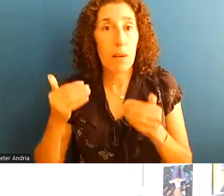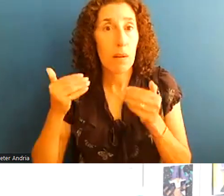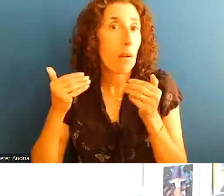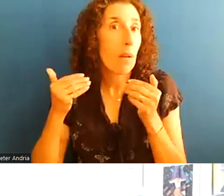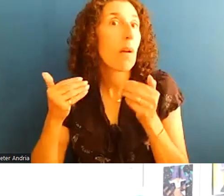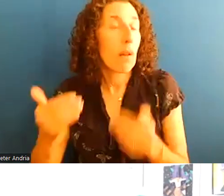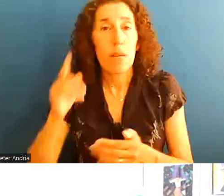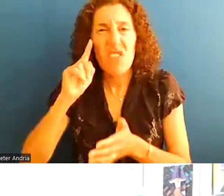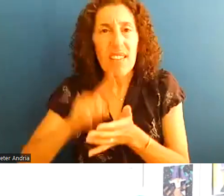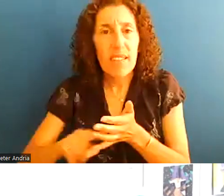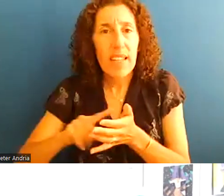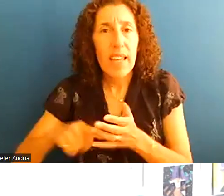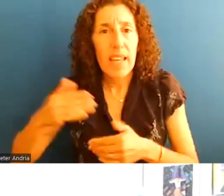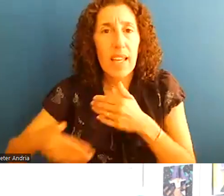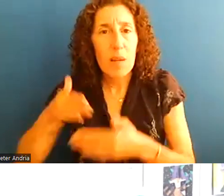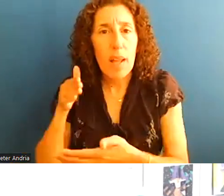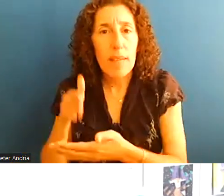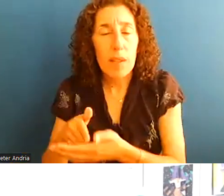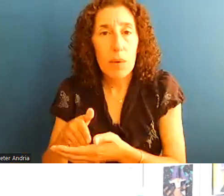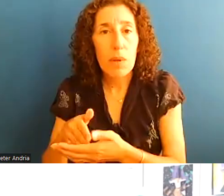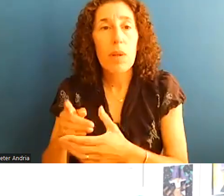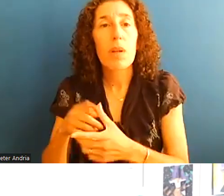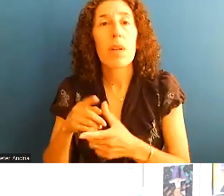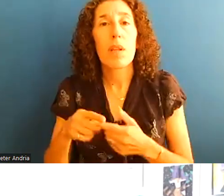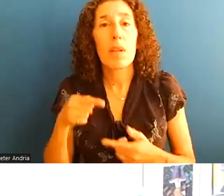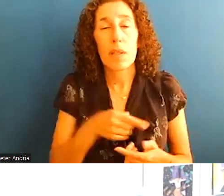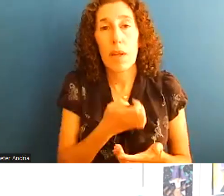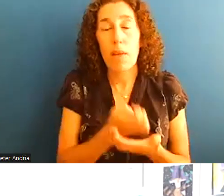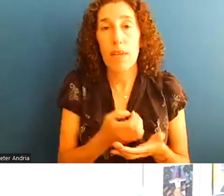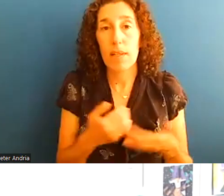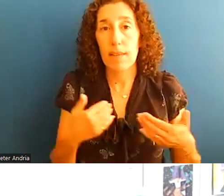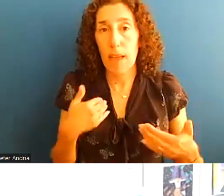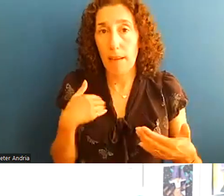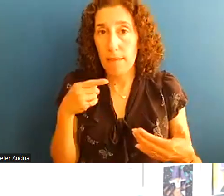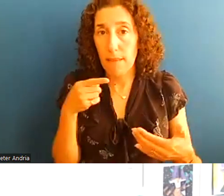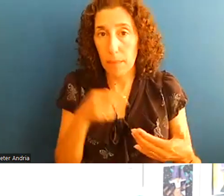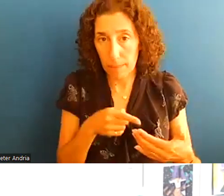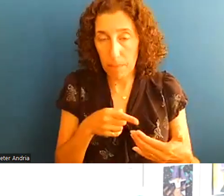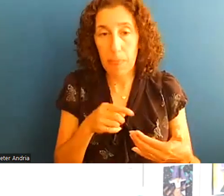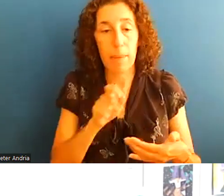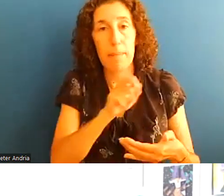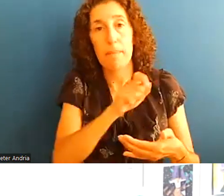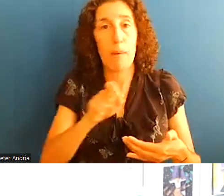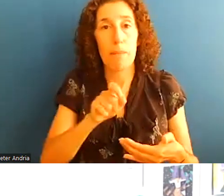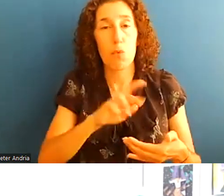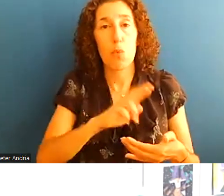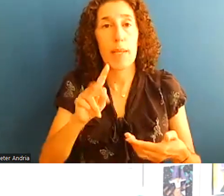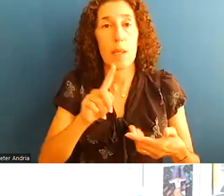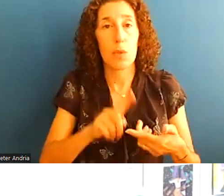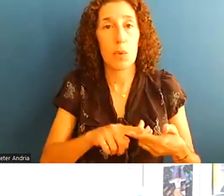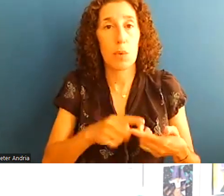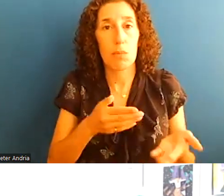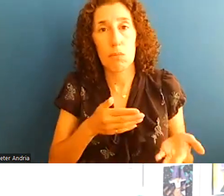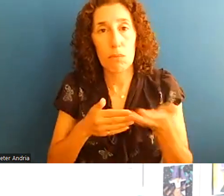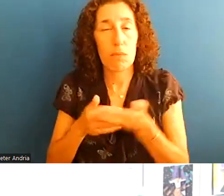can switch it over to an active investigation. One of the things our department